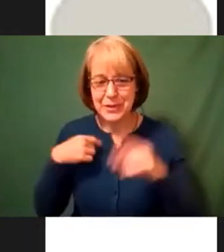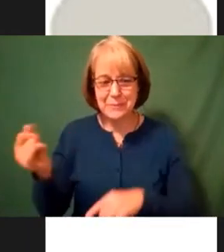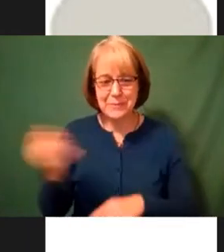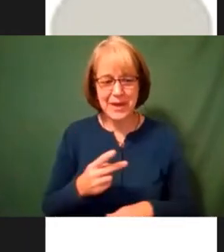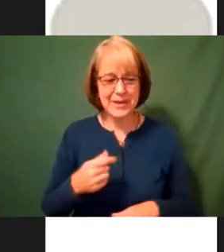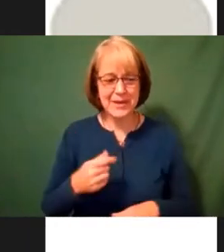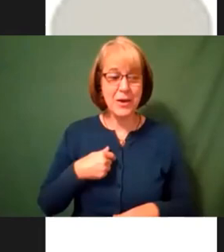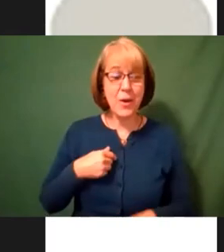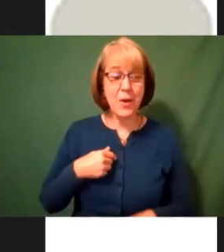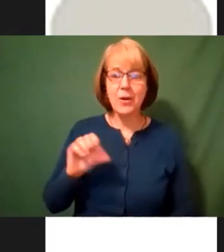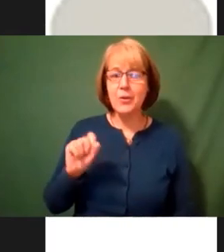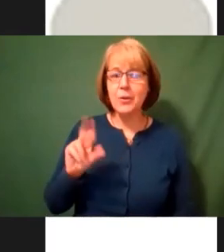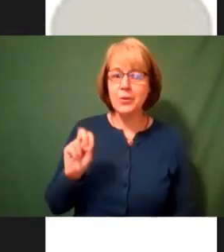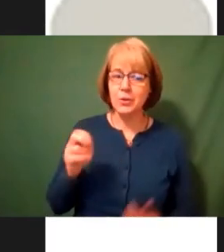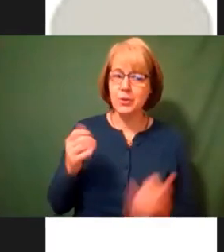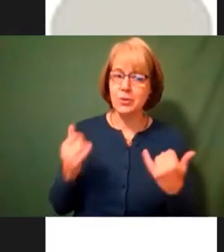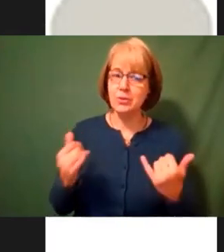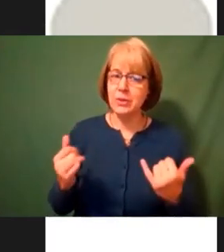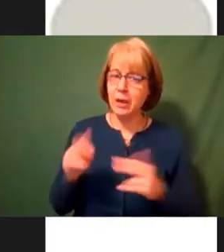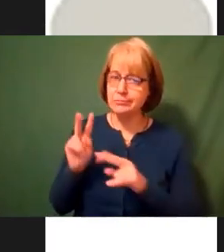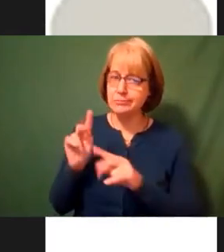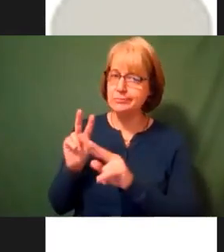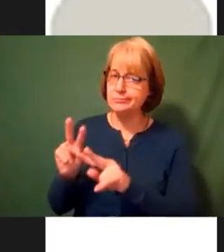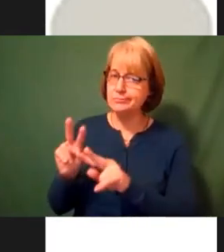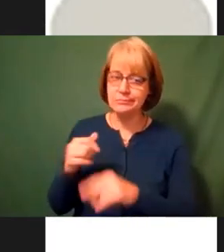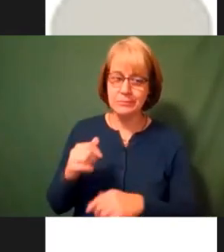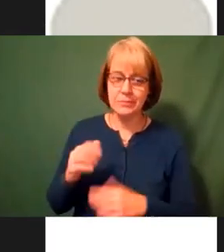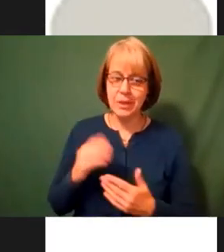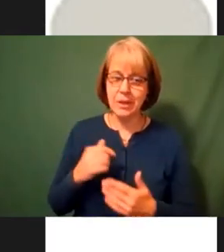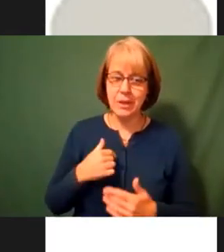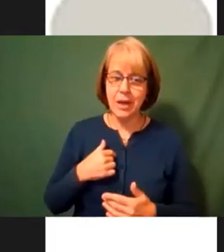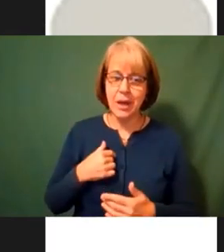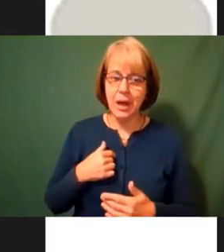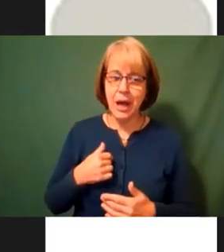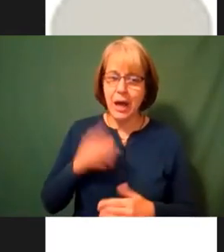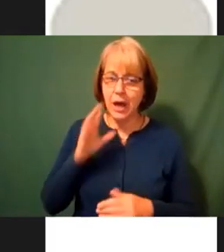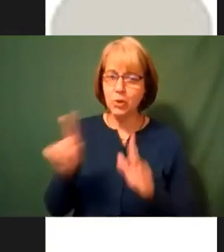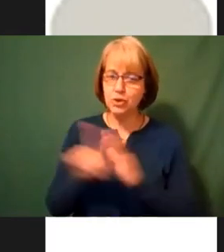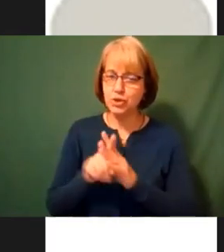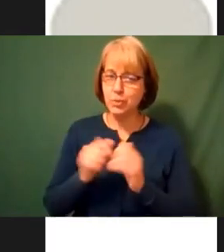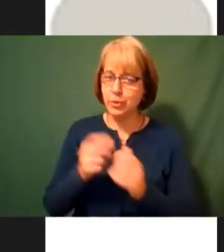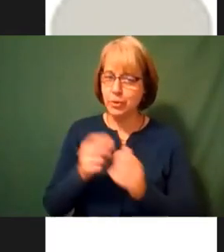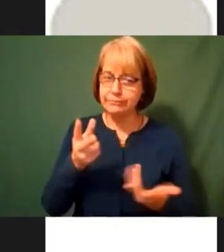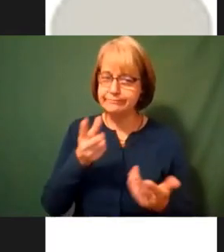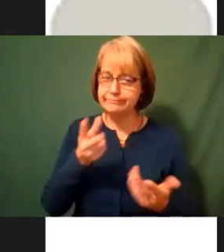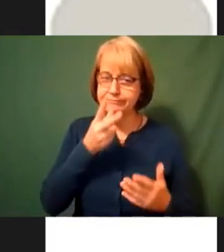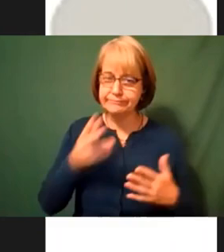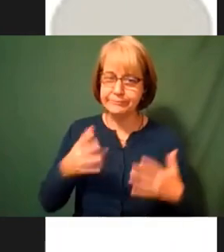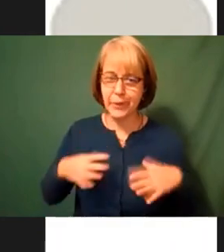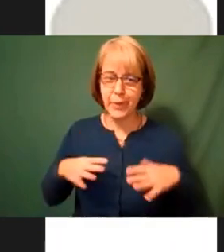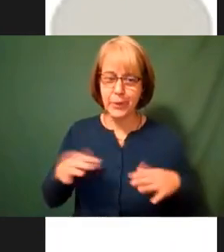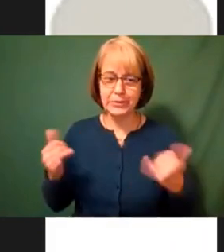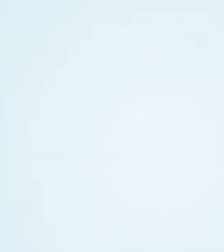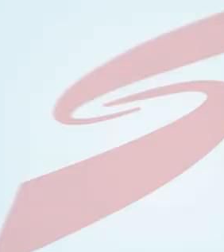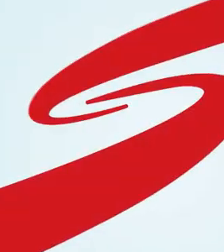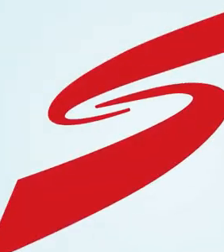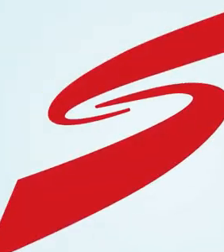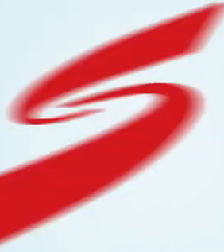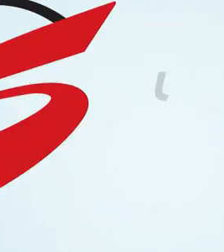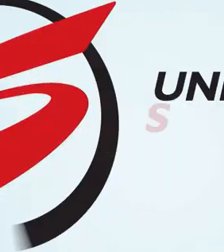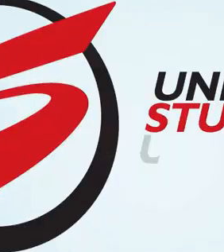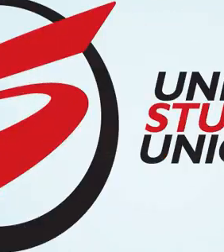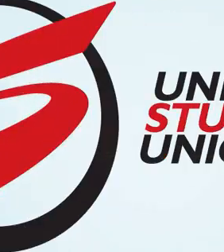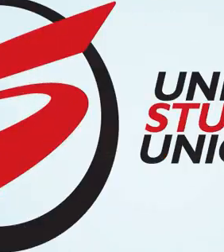now the bar has been set. I'm not going to show up not looking fly now. I'm like, oh, that's what we're doing. Okay.